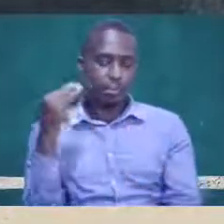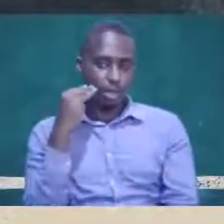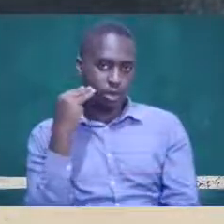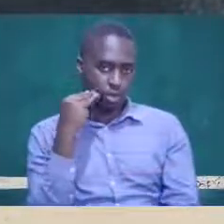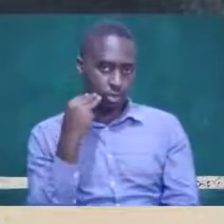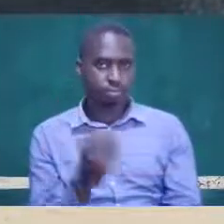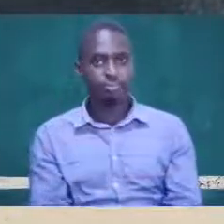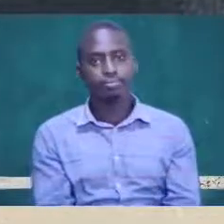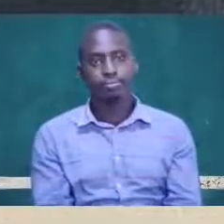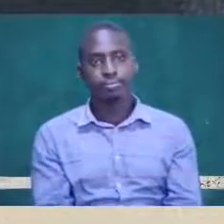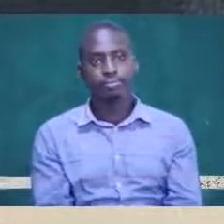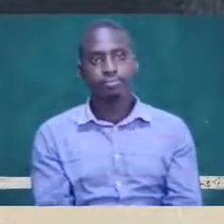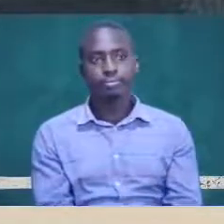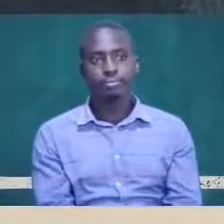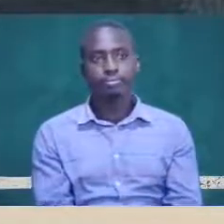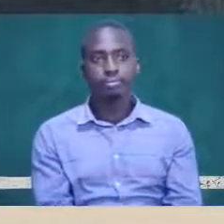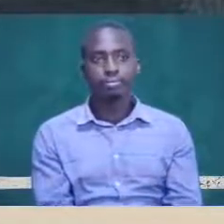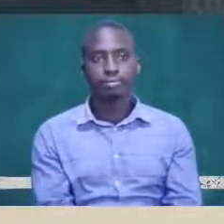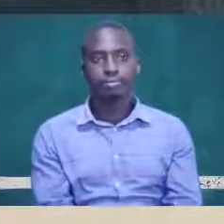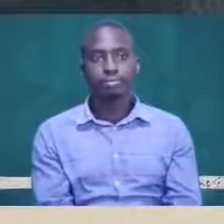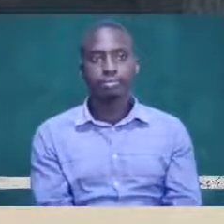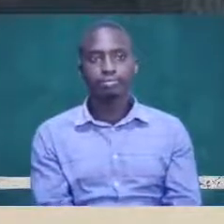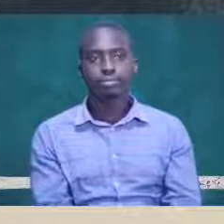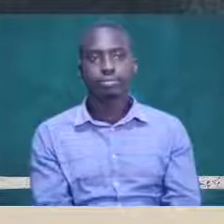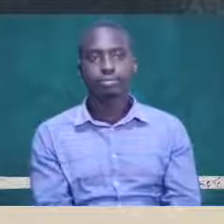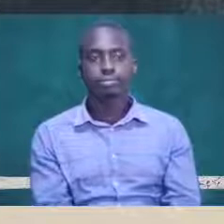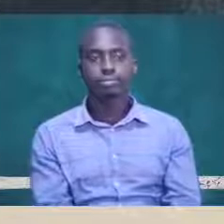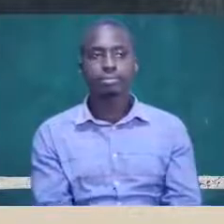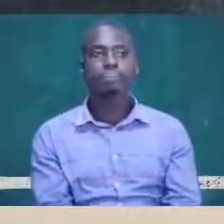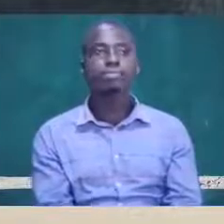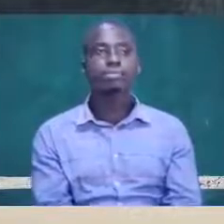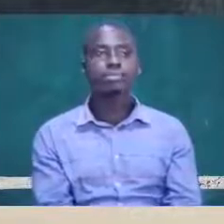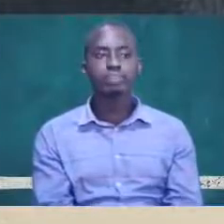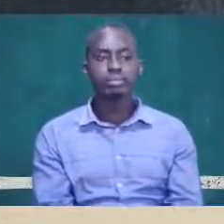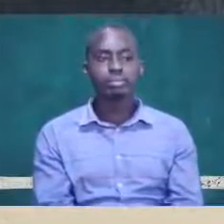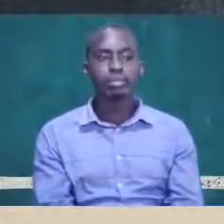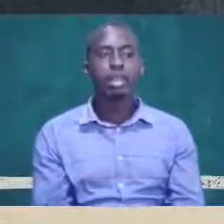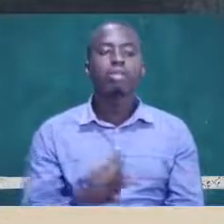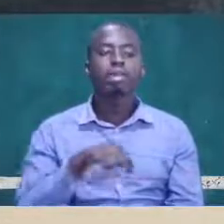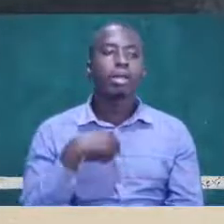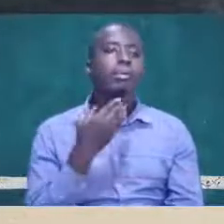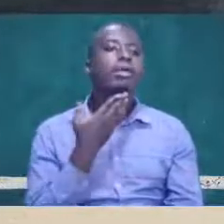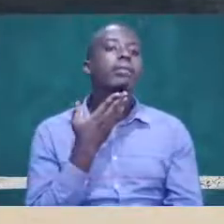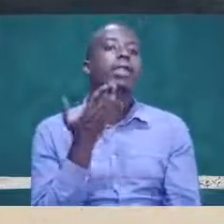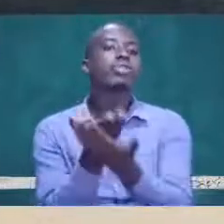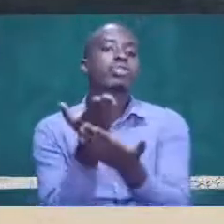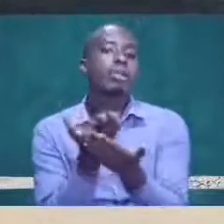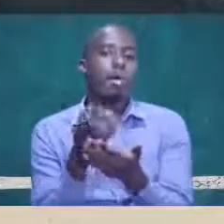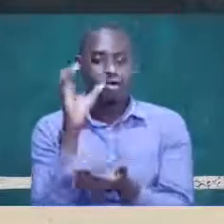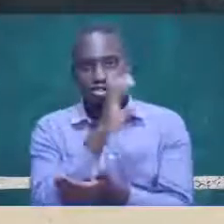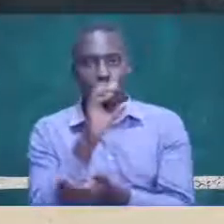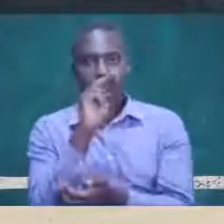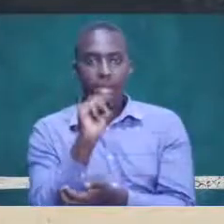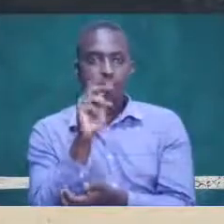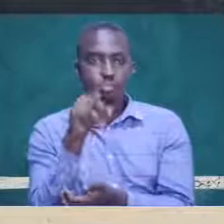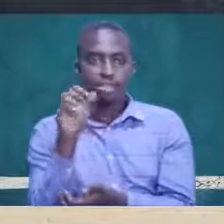initial income is 60 million. They want us to find marginal